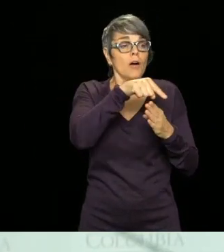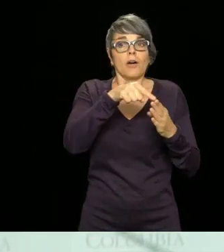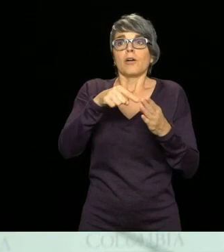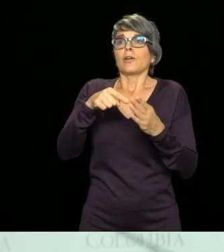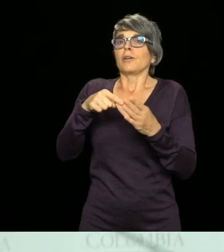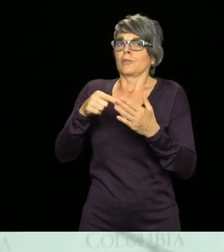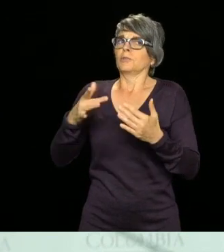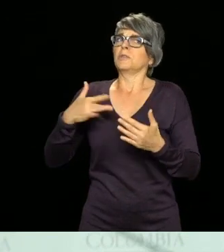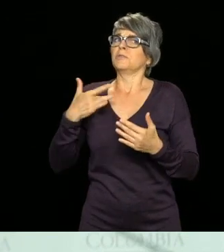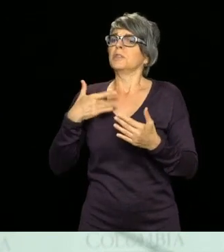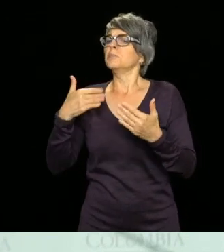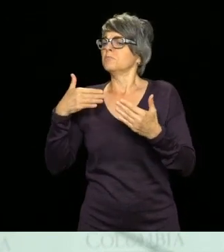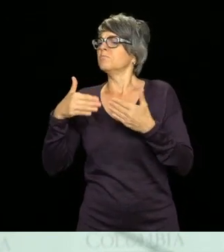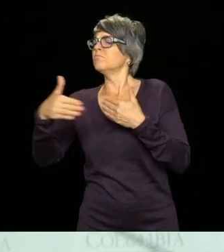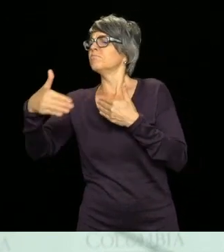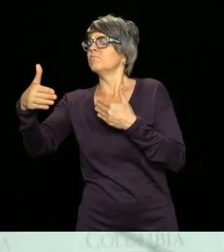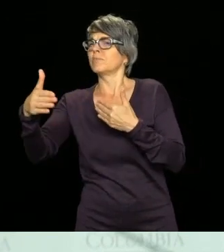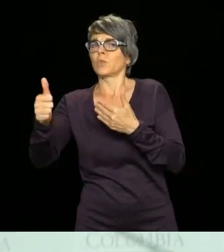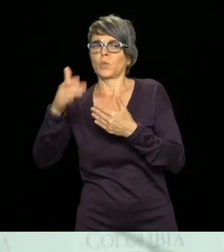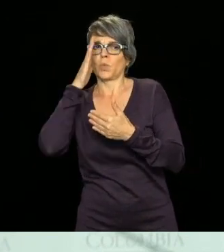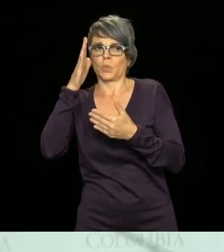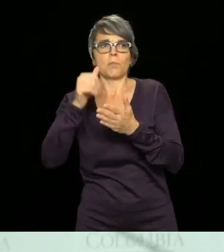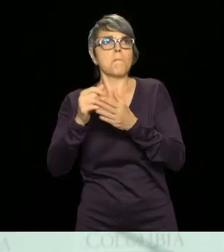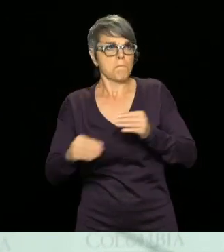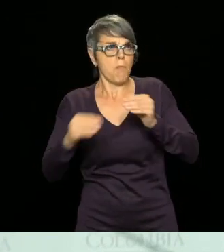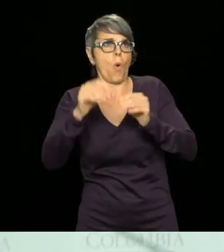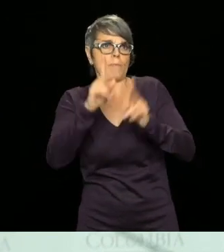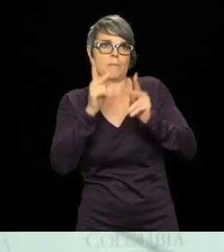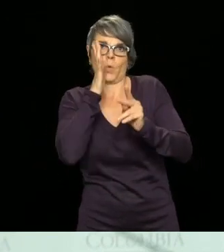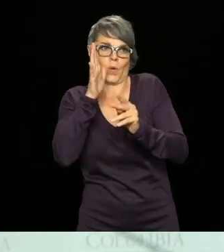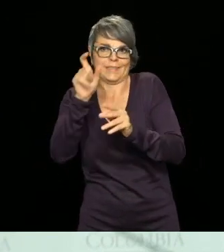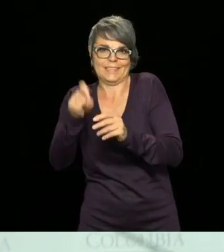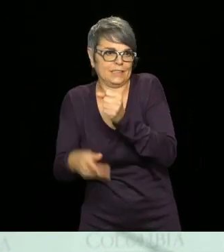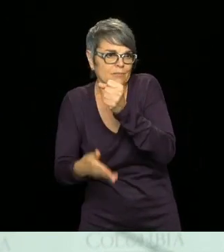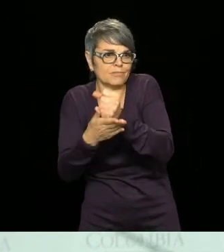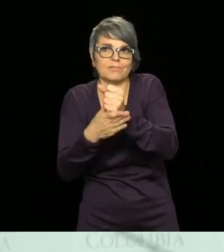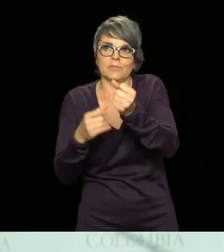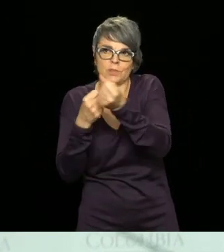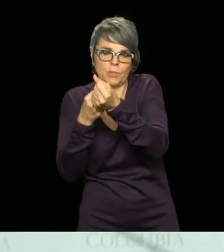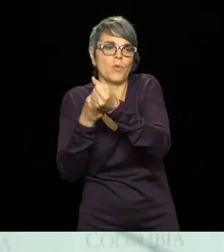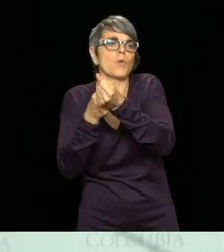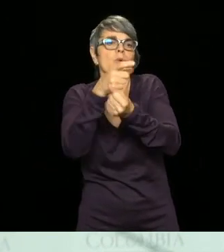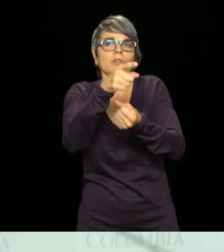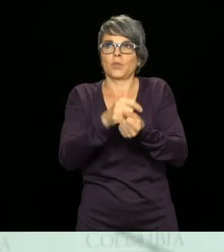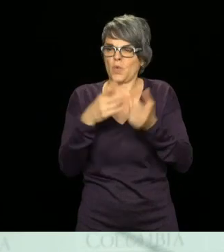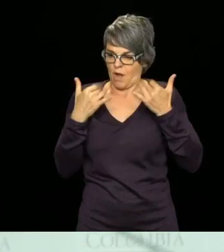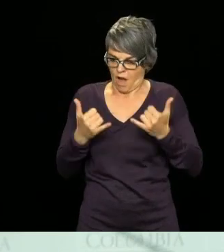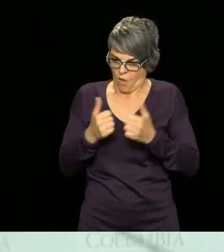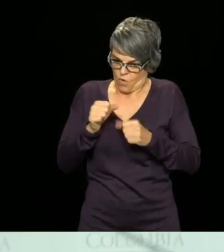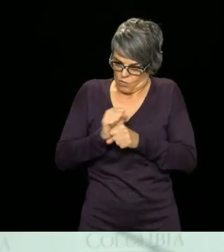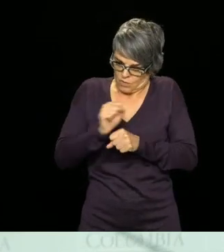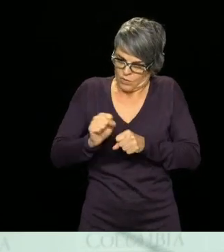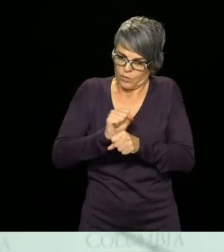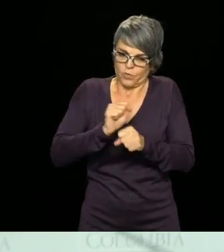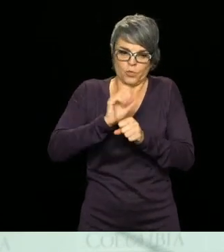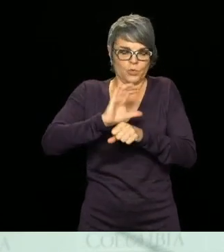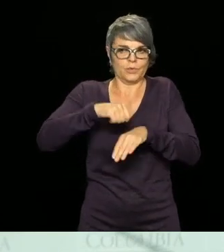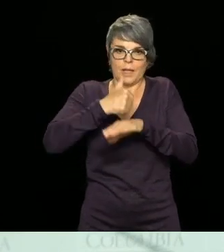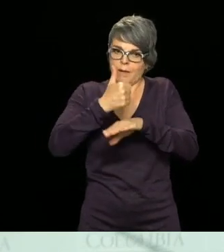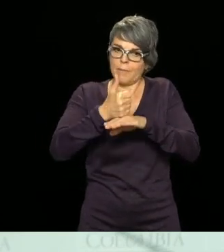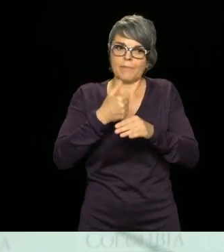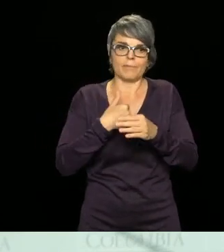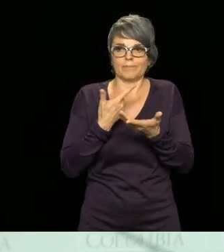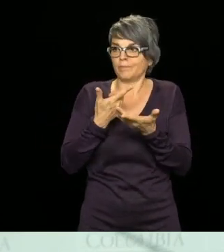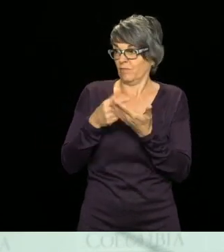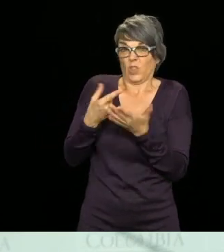a higher demand. That's why we're working so hard to try to put in place funding, like this program